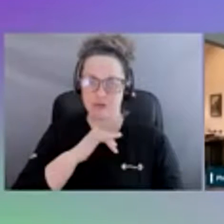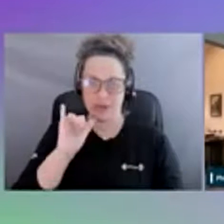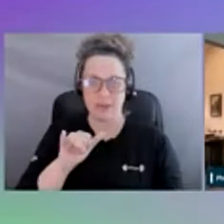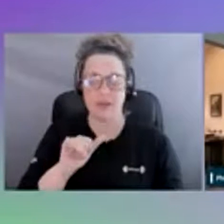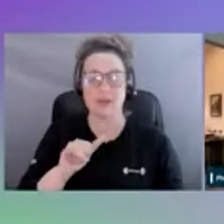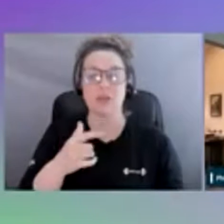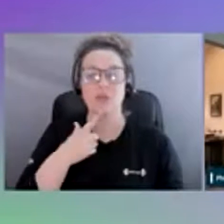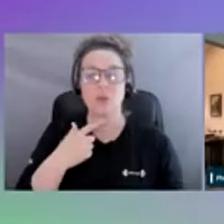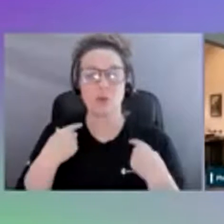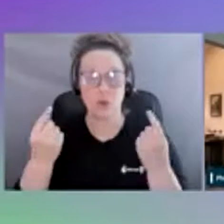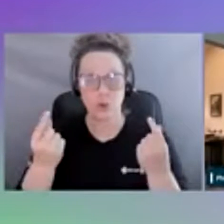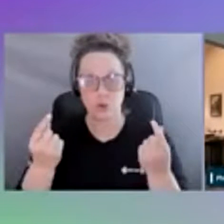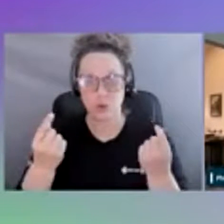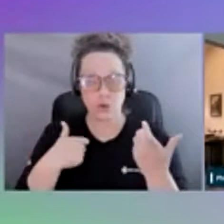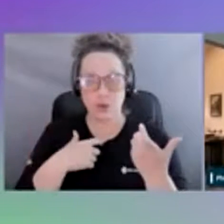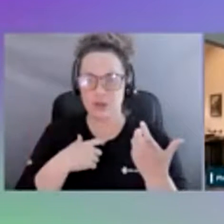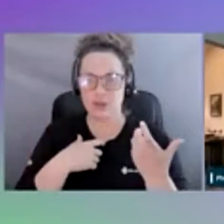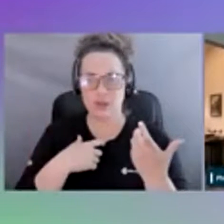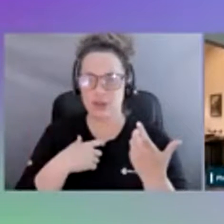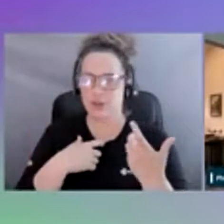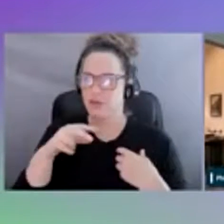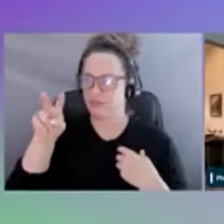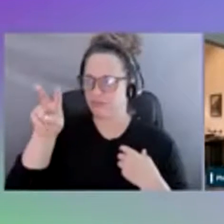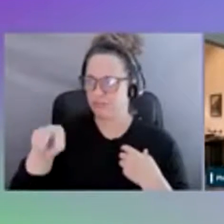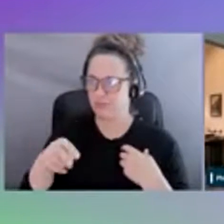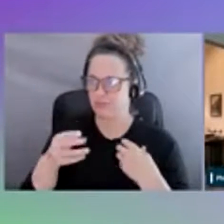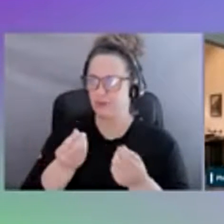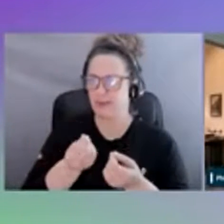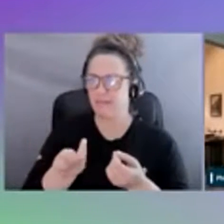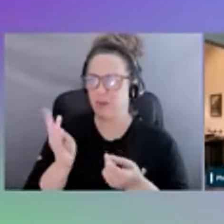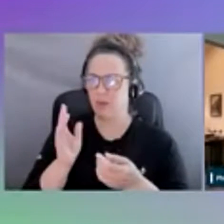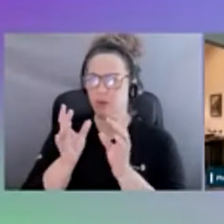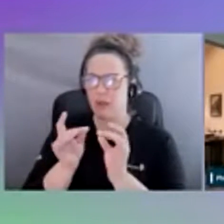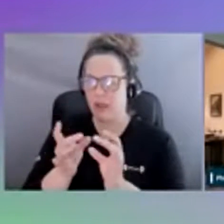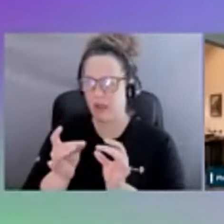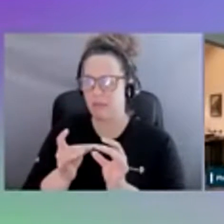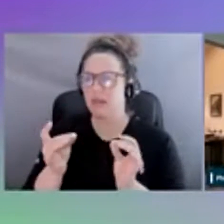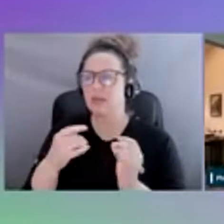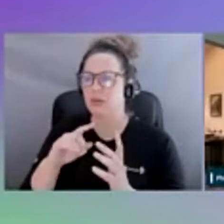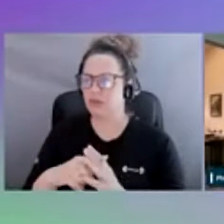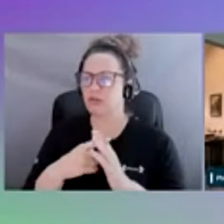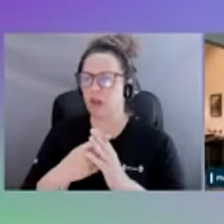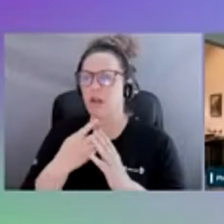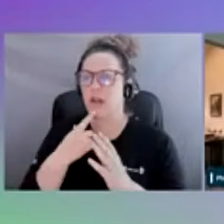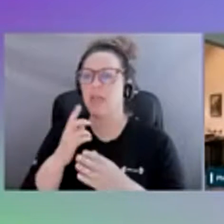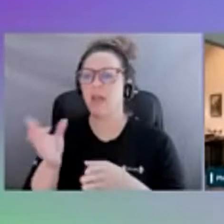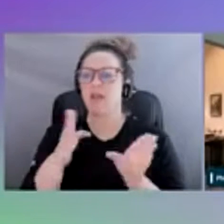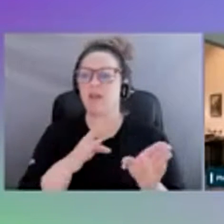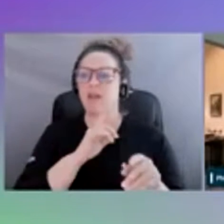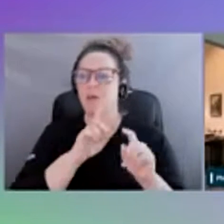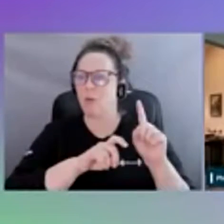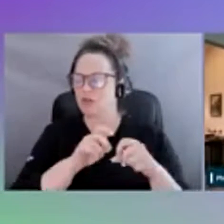So what I'll do is go through, I'll just give you a few comments and read a few comments, get us started, and then move into some questions, okay?